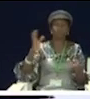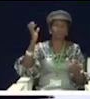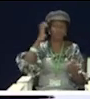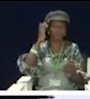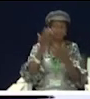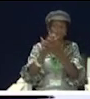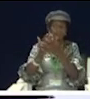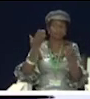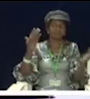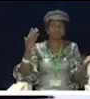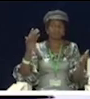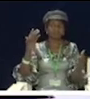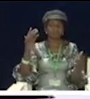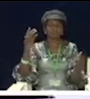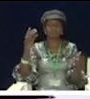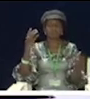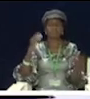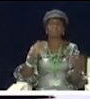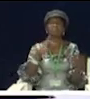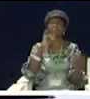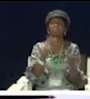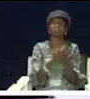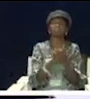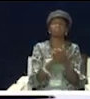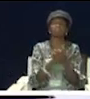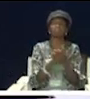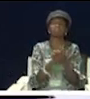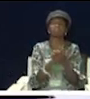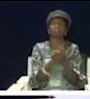before is that